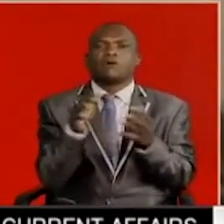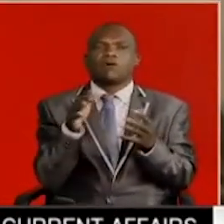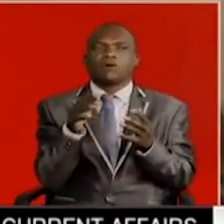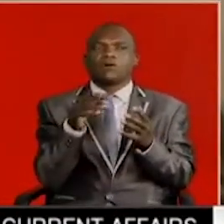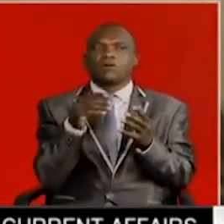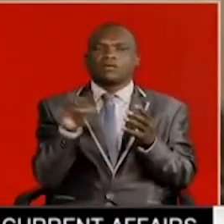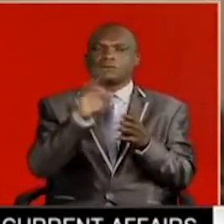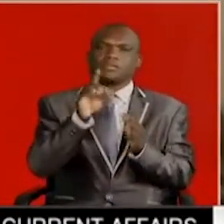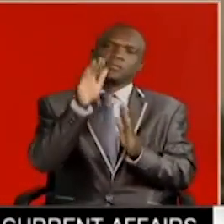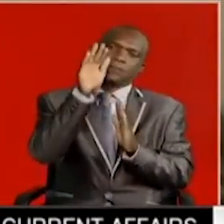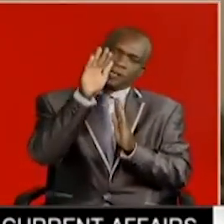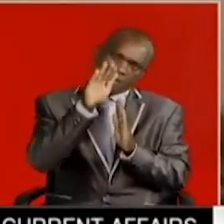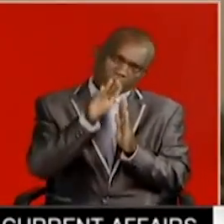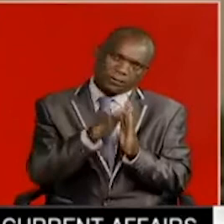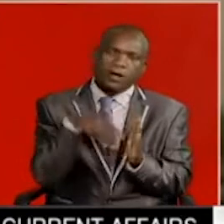reduced.